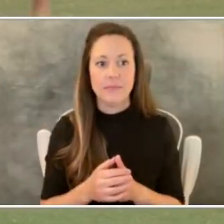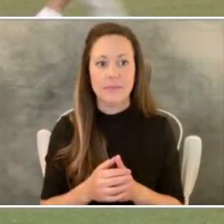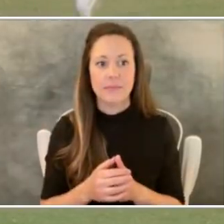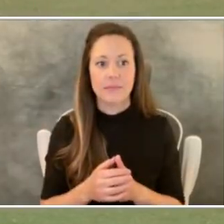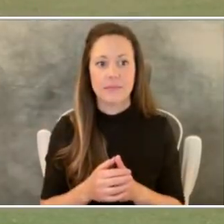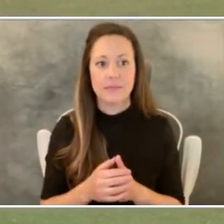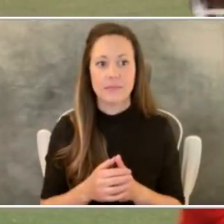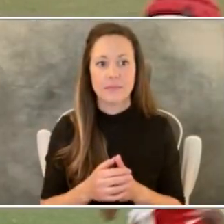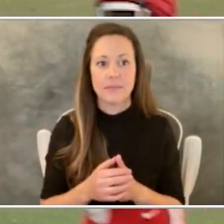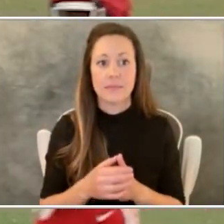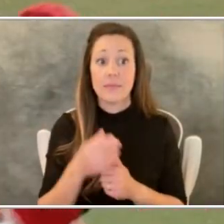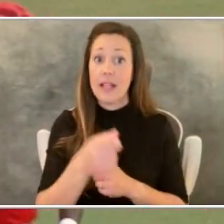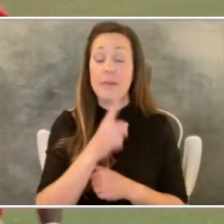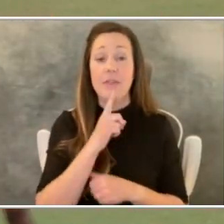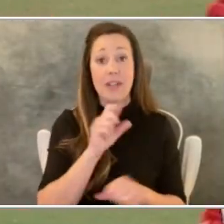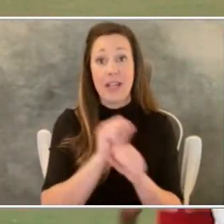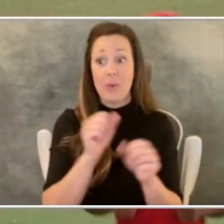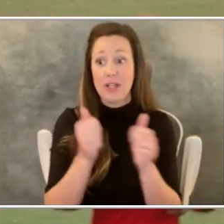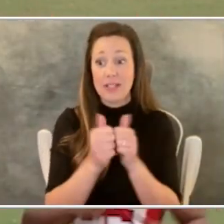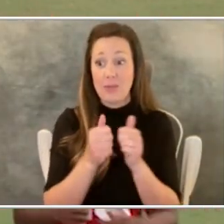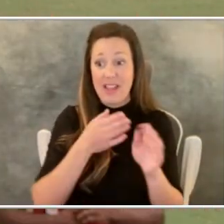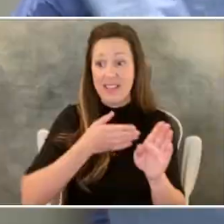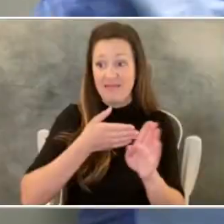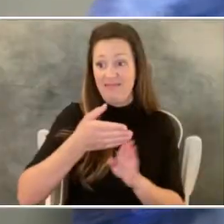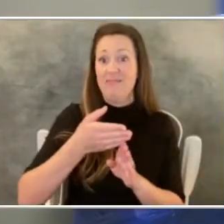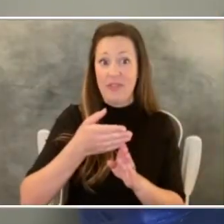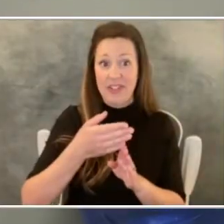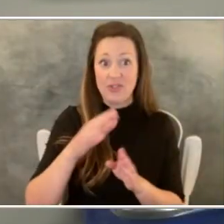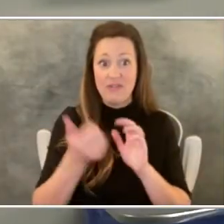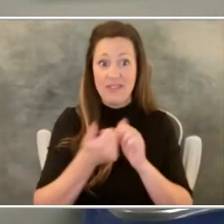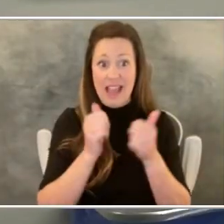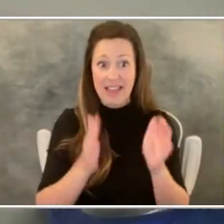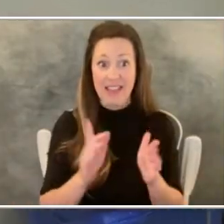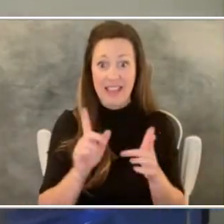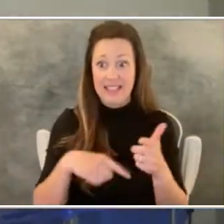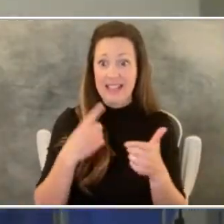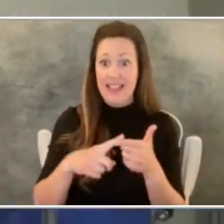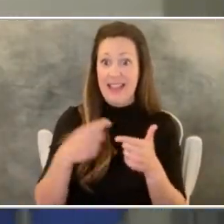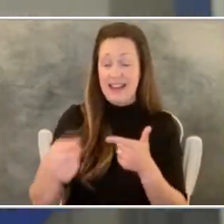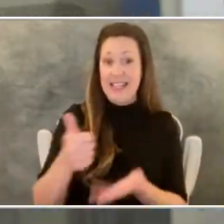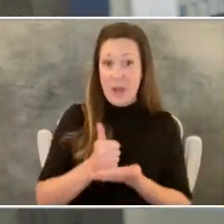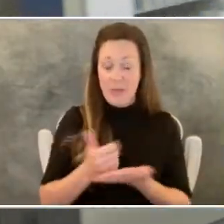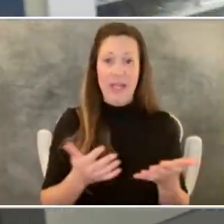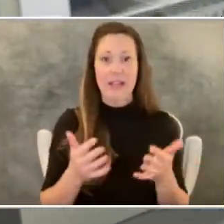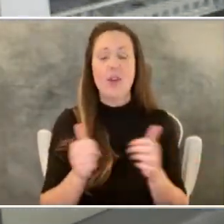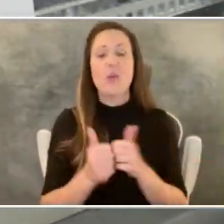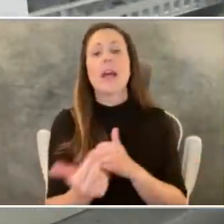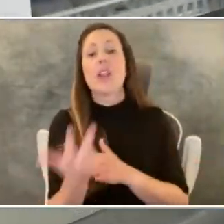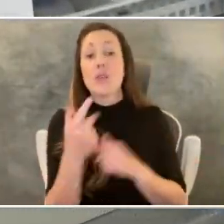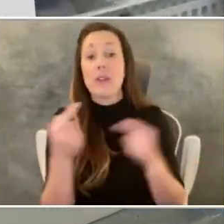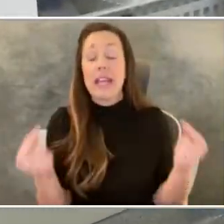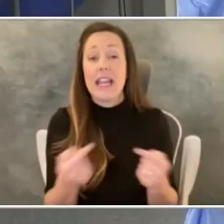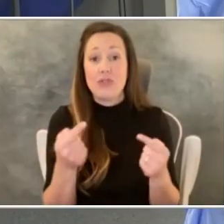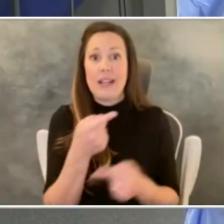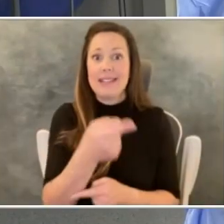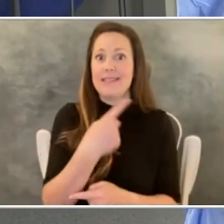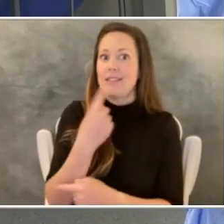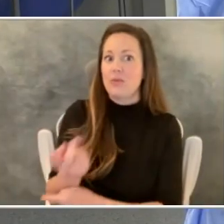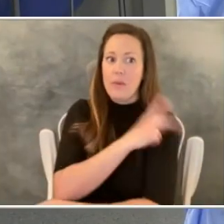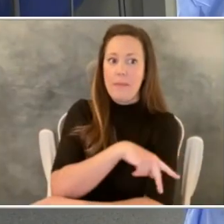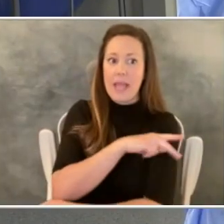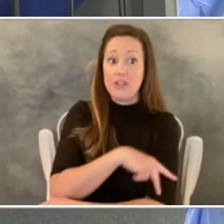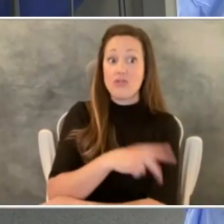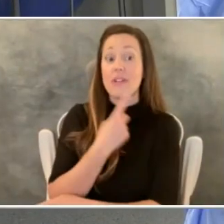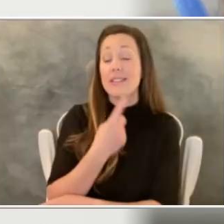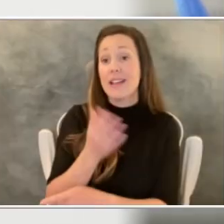athletes, and he's coming over here and helping me, you know. With 3 injuries, Dr. Schreppel told Gabe it was possible to play football and lift